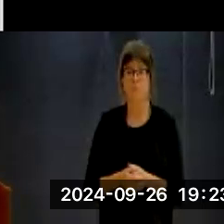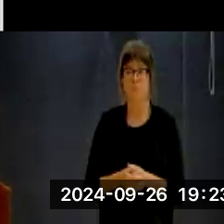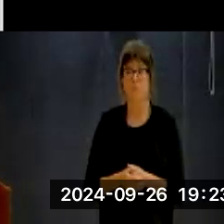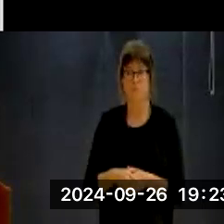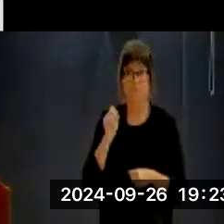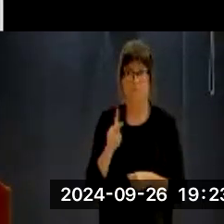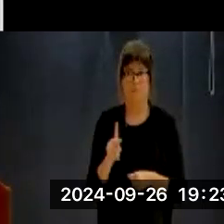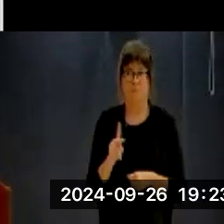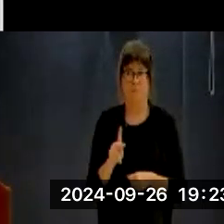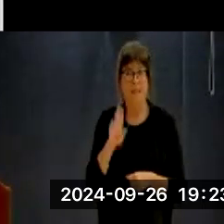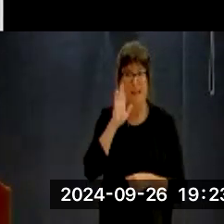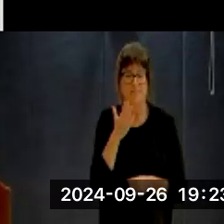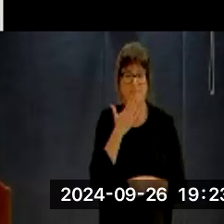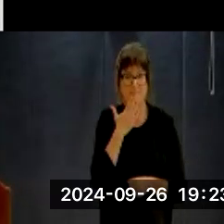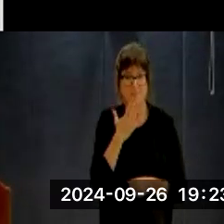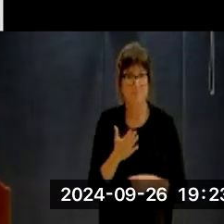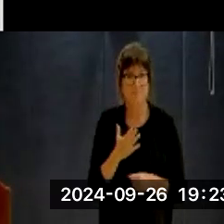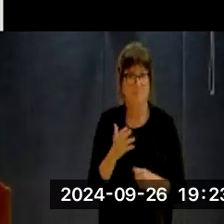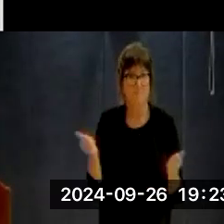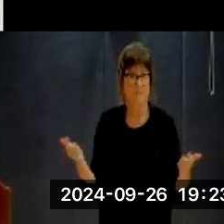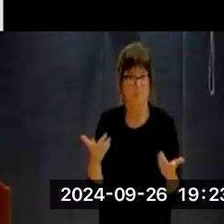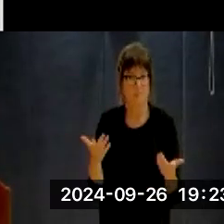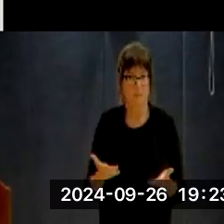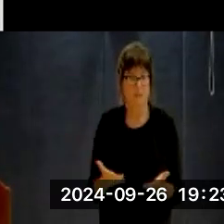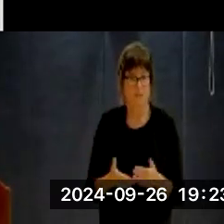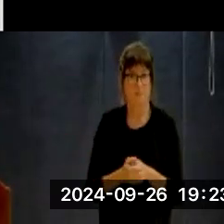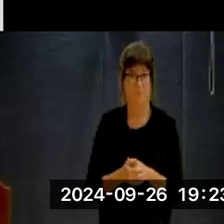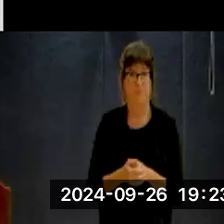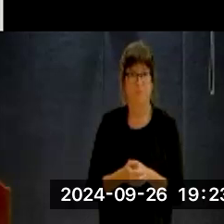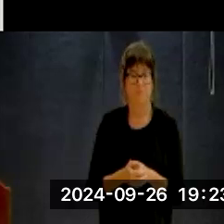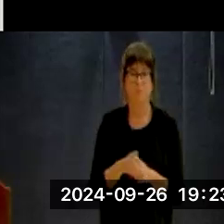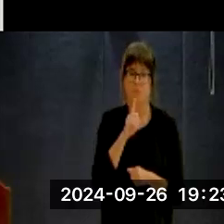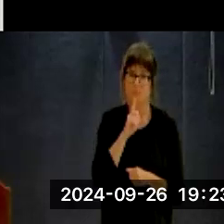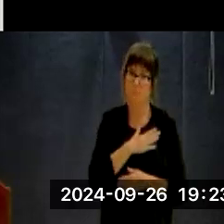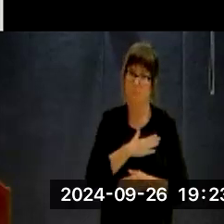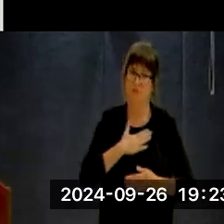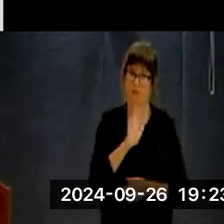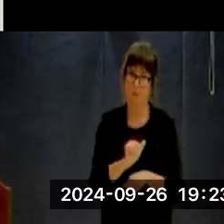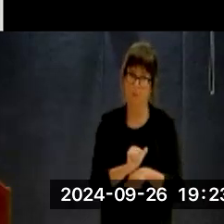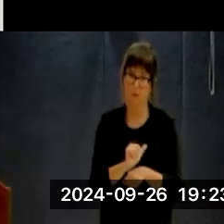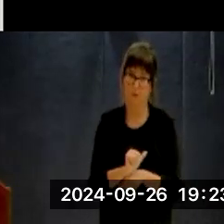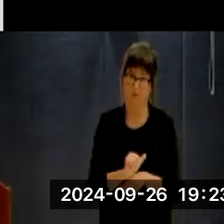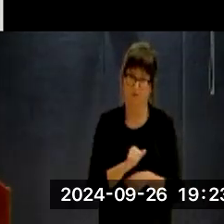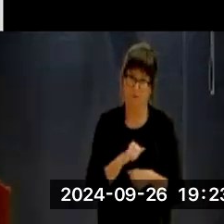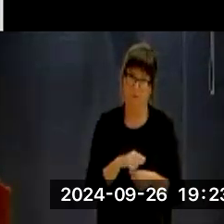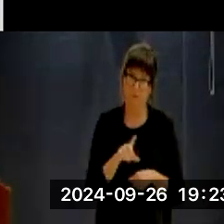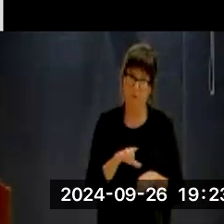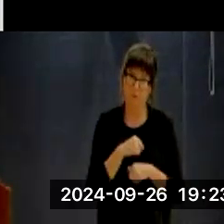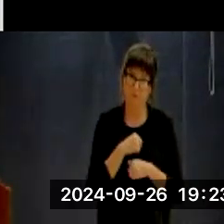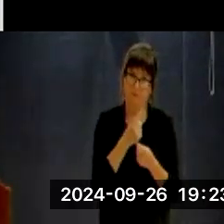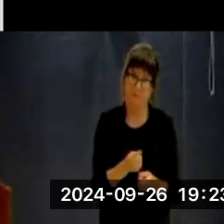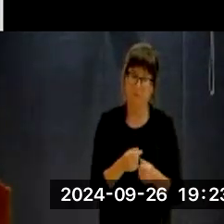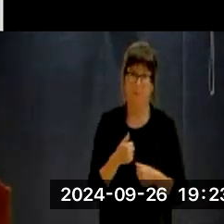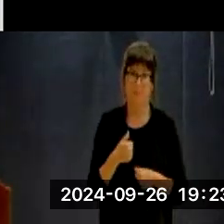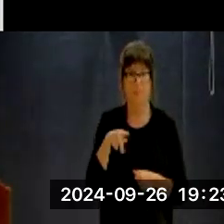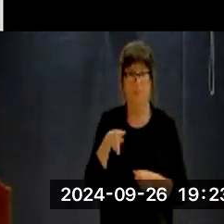Okay. Hi, thank you so much to everyone who's here, and I so much appreciate the work that you're doing. I am a